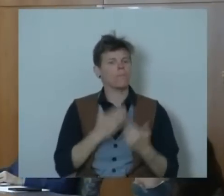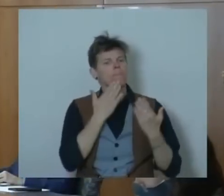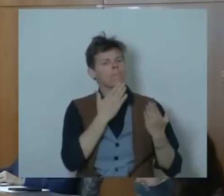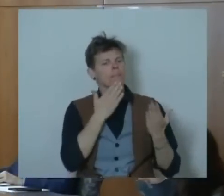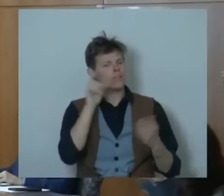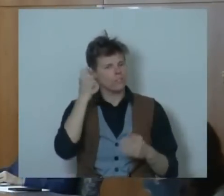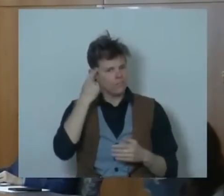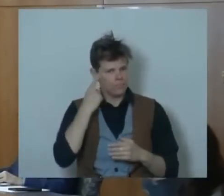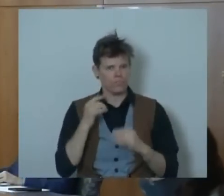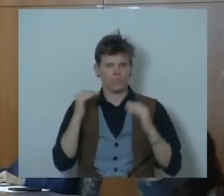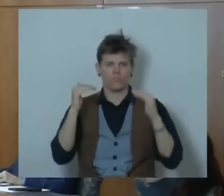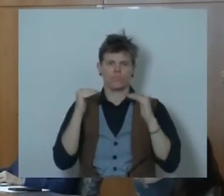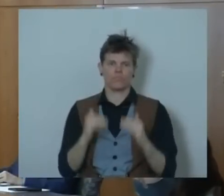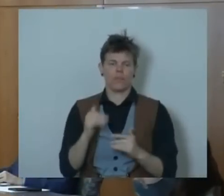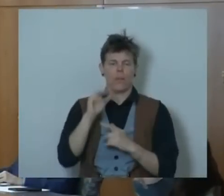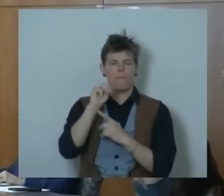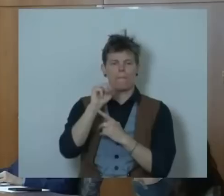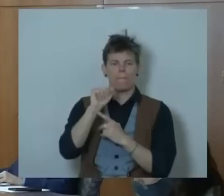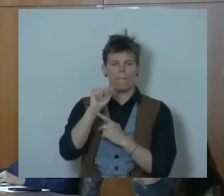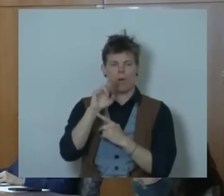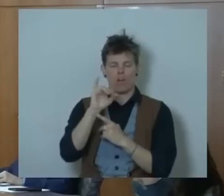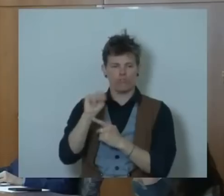are unmuted. Go ahead and ask your question.